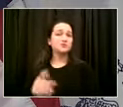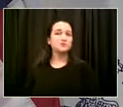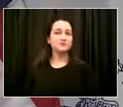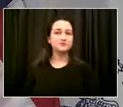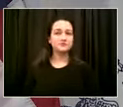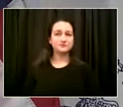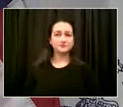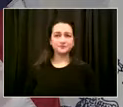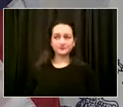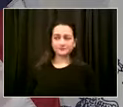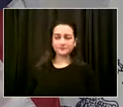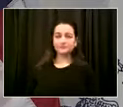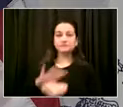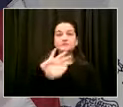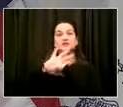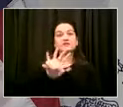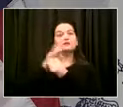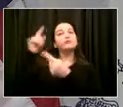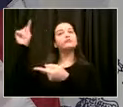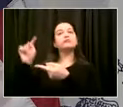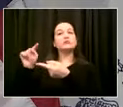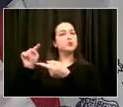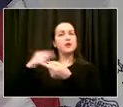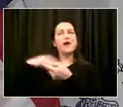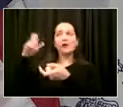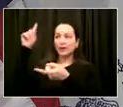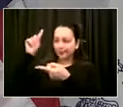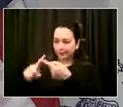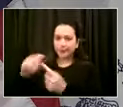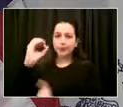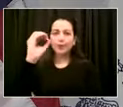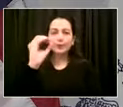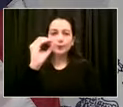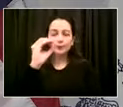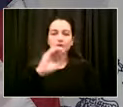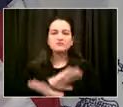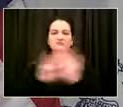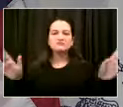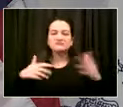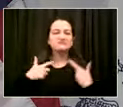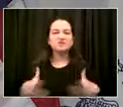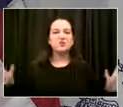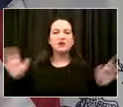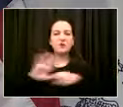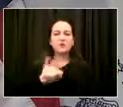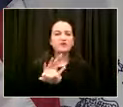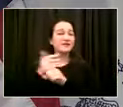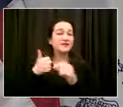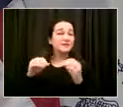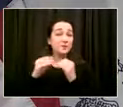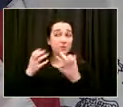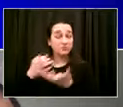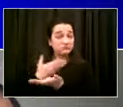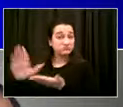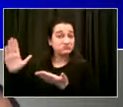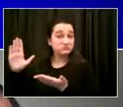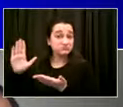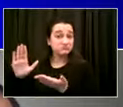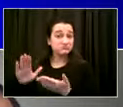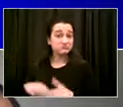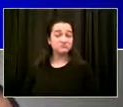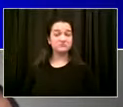Dr. Katz, I just want you to speak to this for a moment. It's not, no one's saying herd immunity, but I will use the phrase community immunity. If we